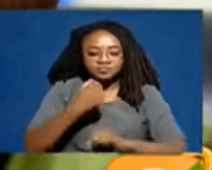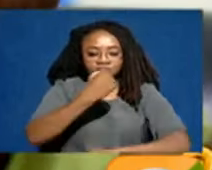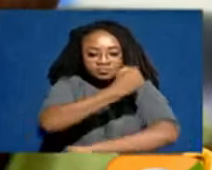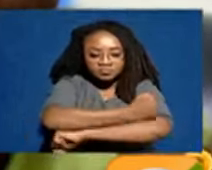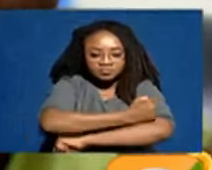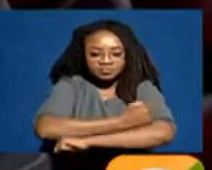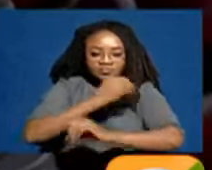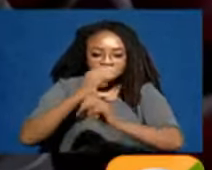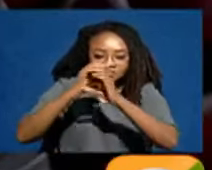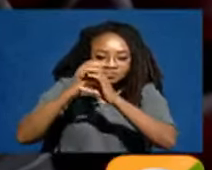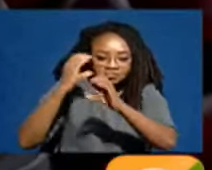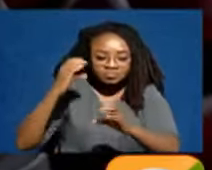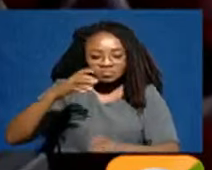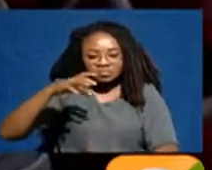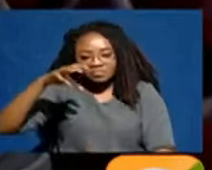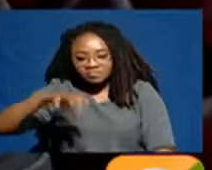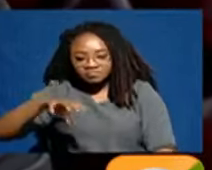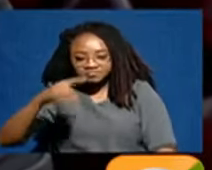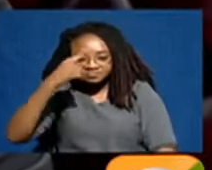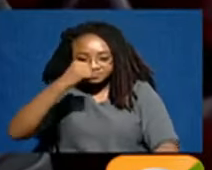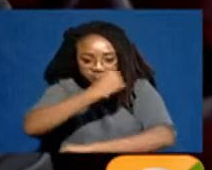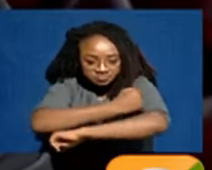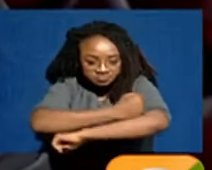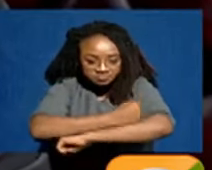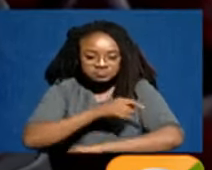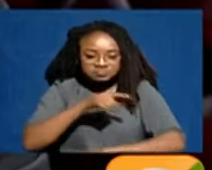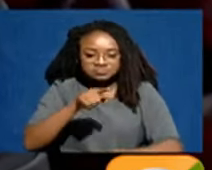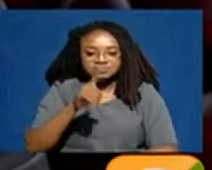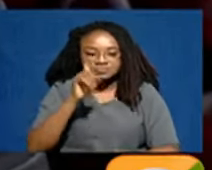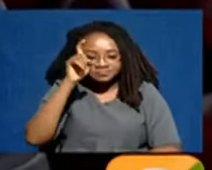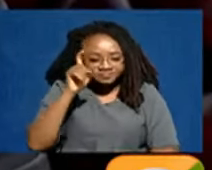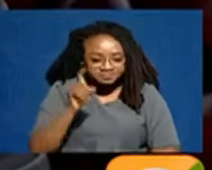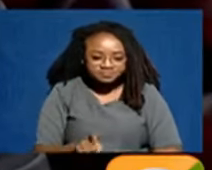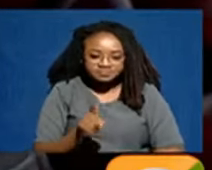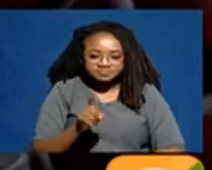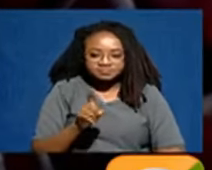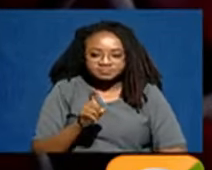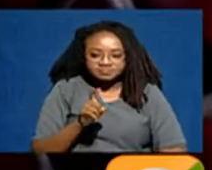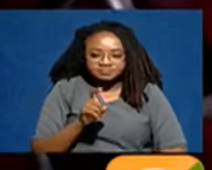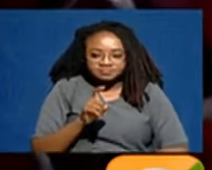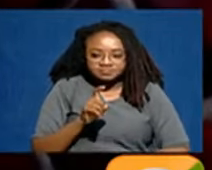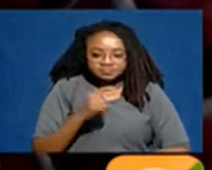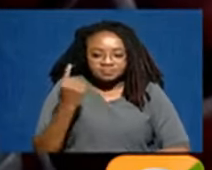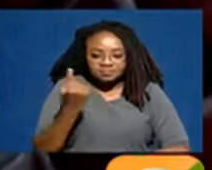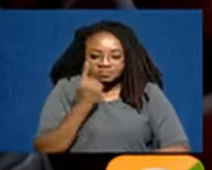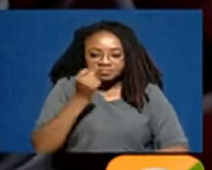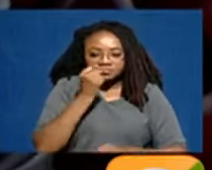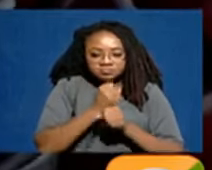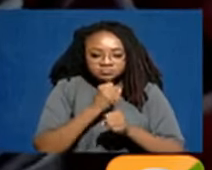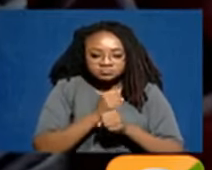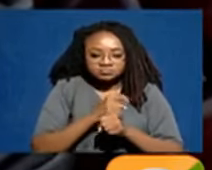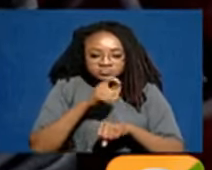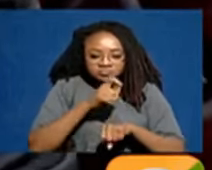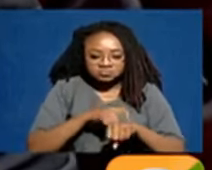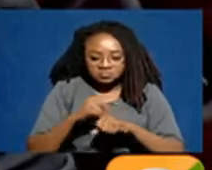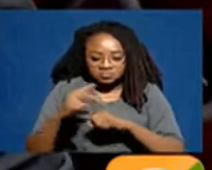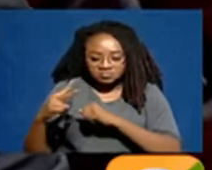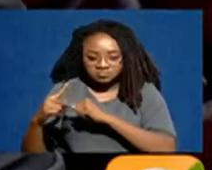and vehicles carrying children are restricted to operate between 6 a.m. and 7